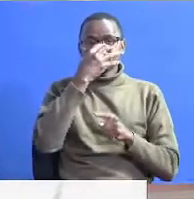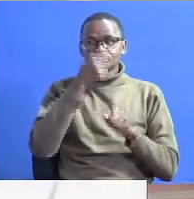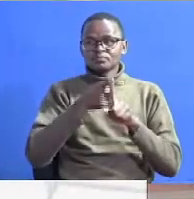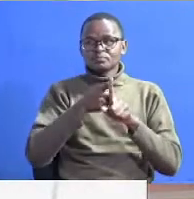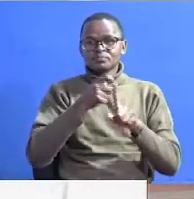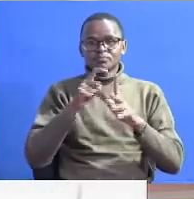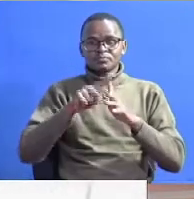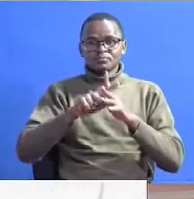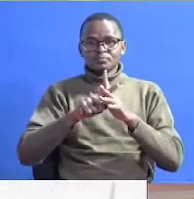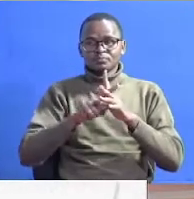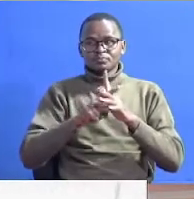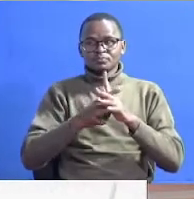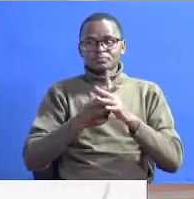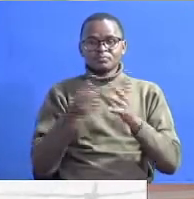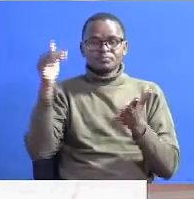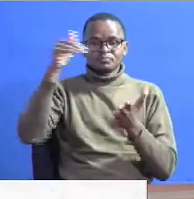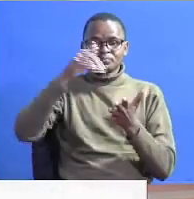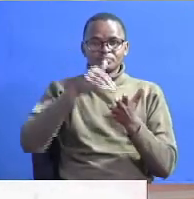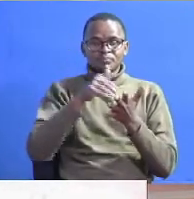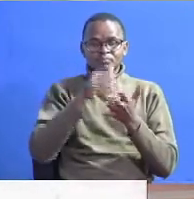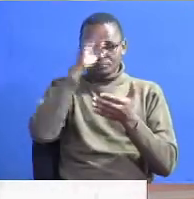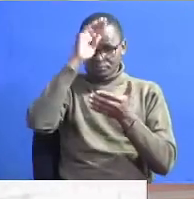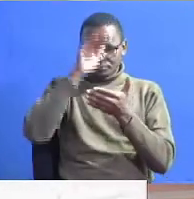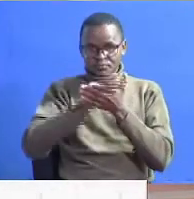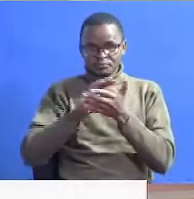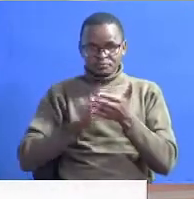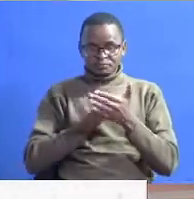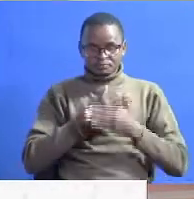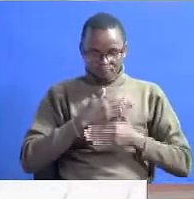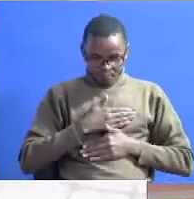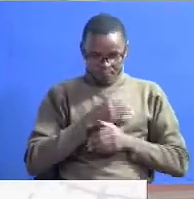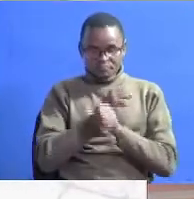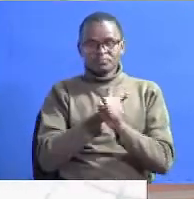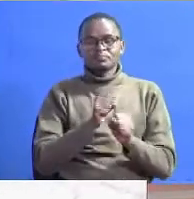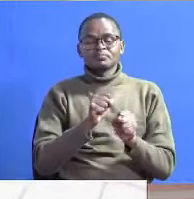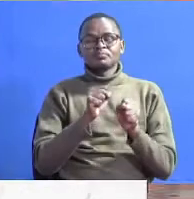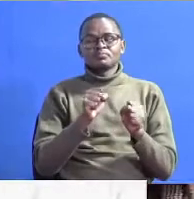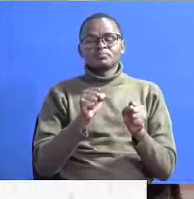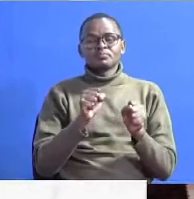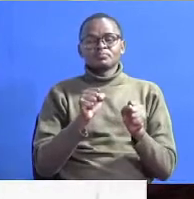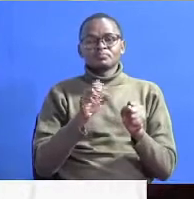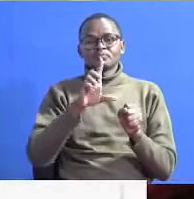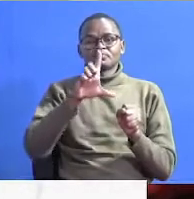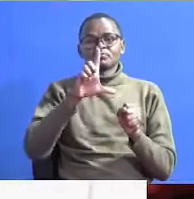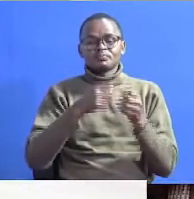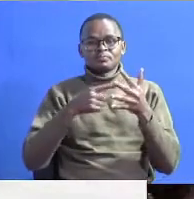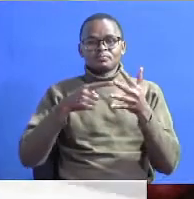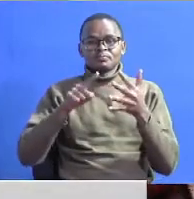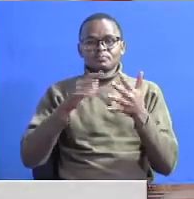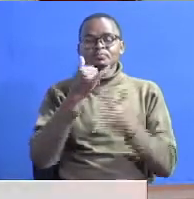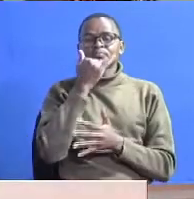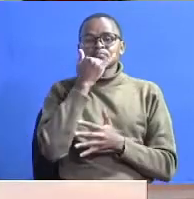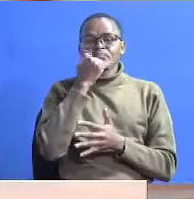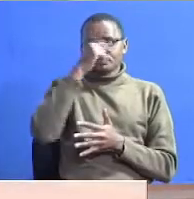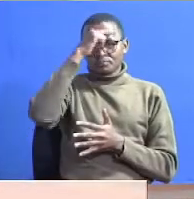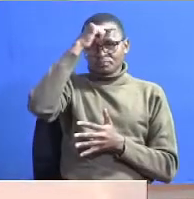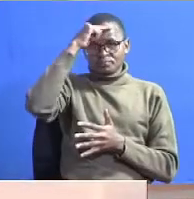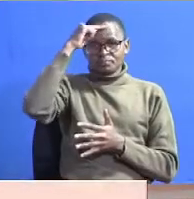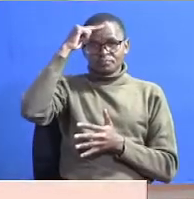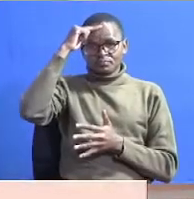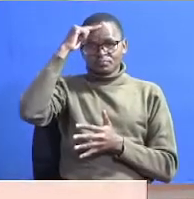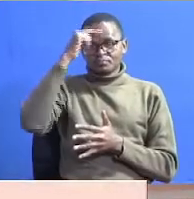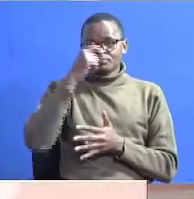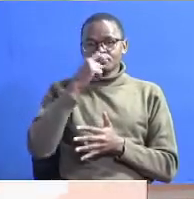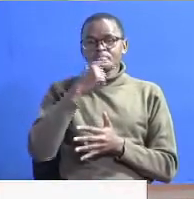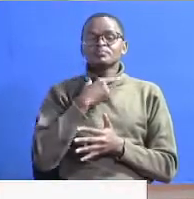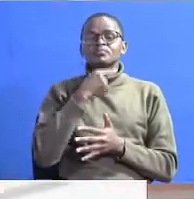from the beginning. And again, I believe our Excellency the President will prove them wrong because he is willing